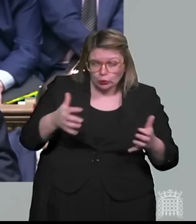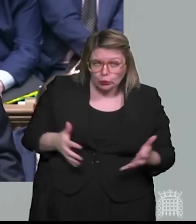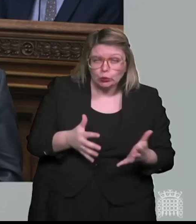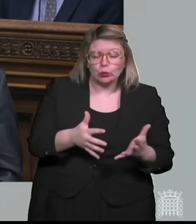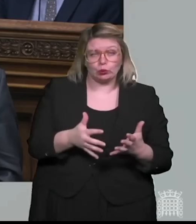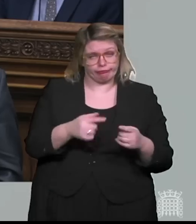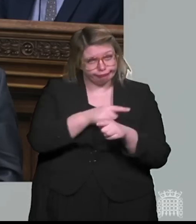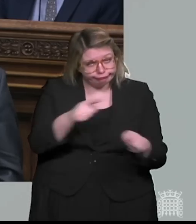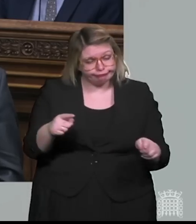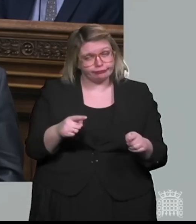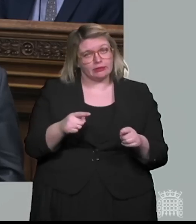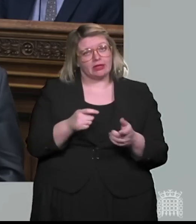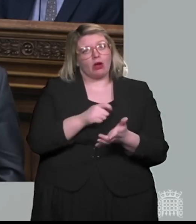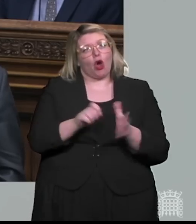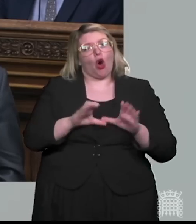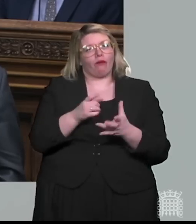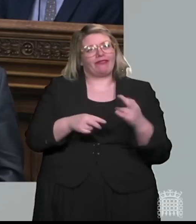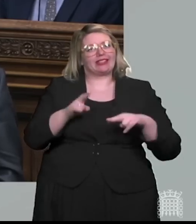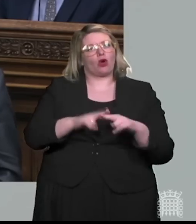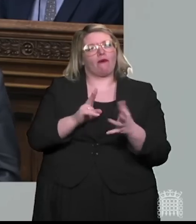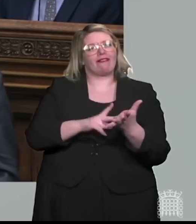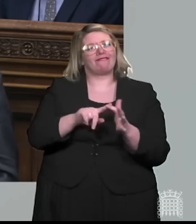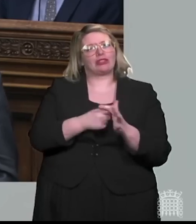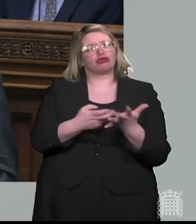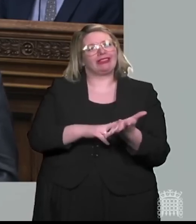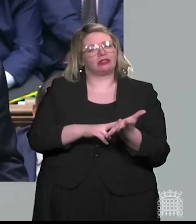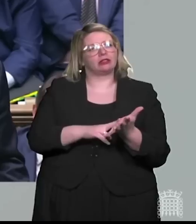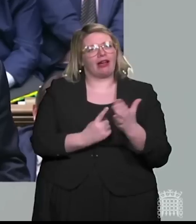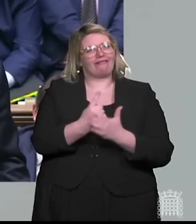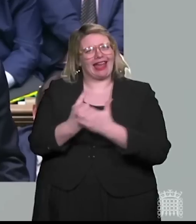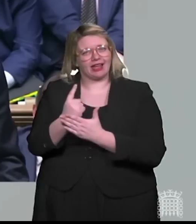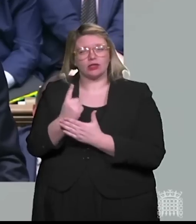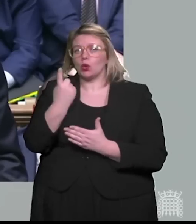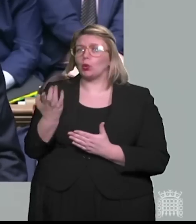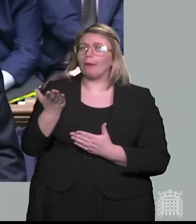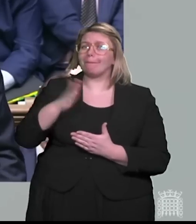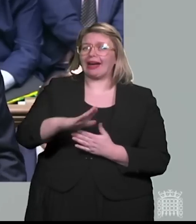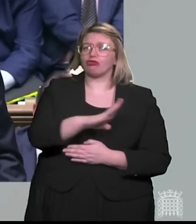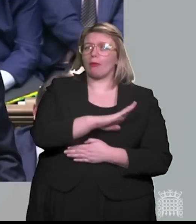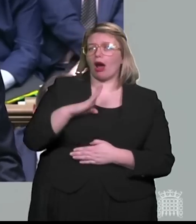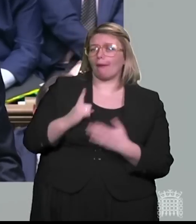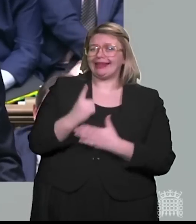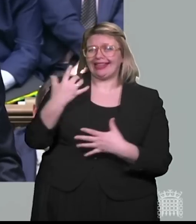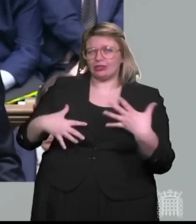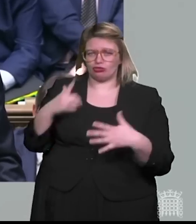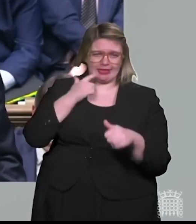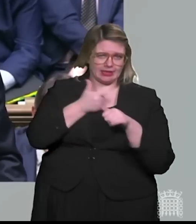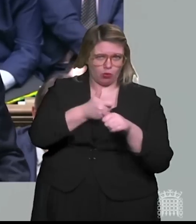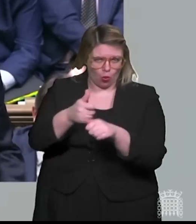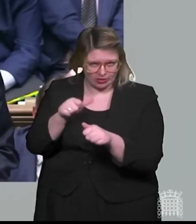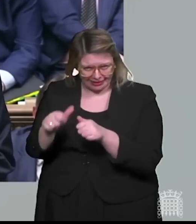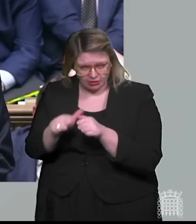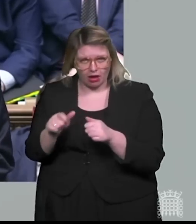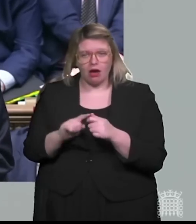the Office for Veterans Affairs, support veterans with injuries returning from their service, and increase the availability of veteran